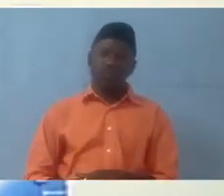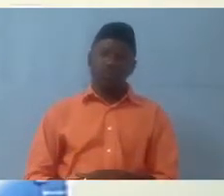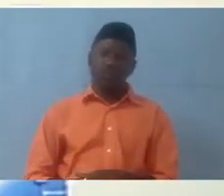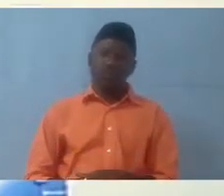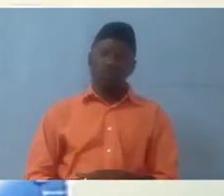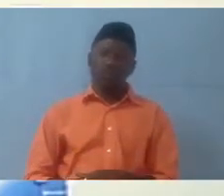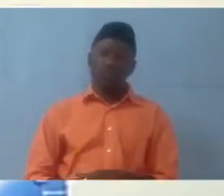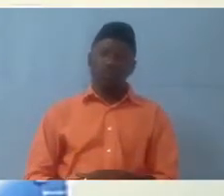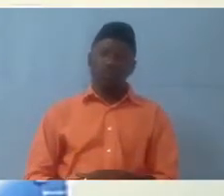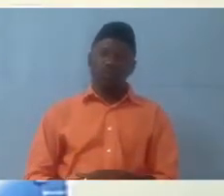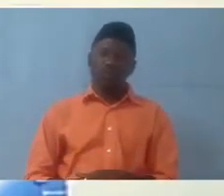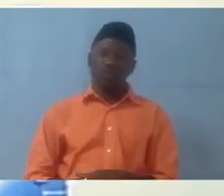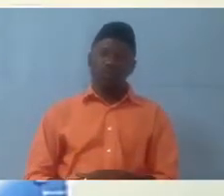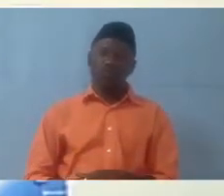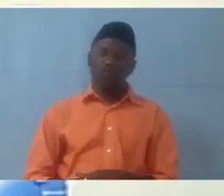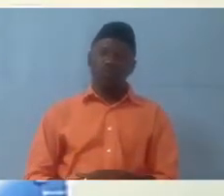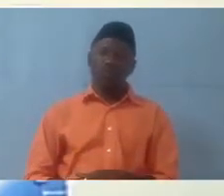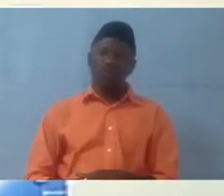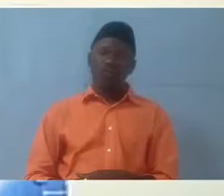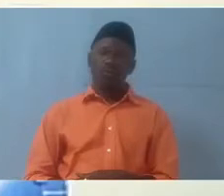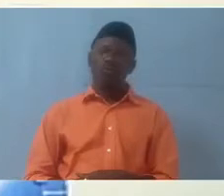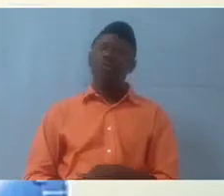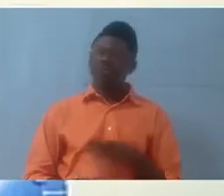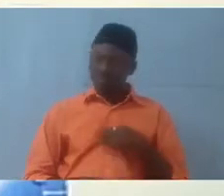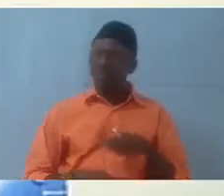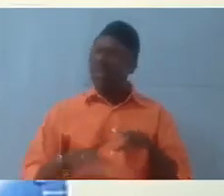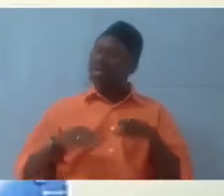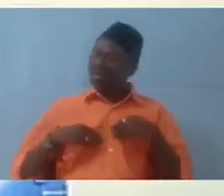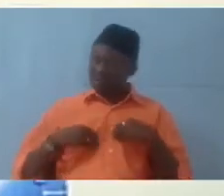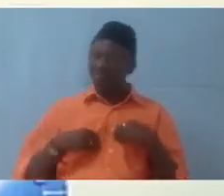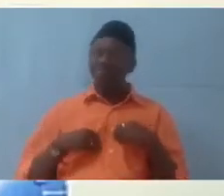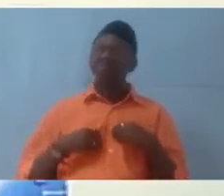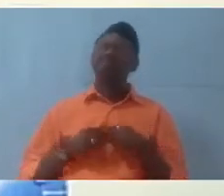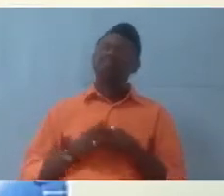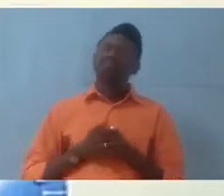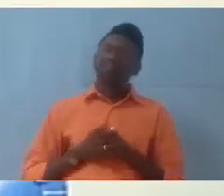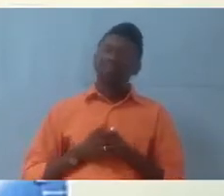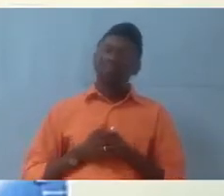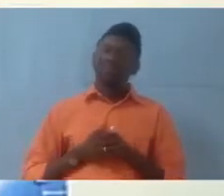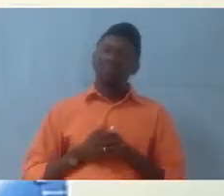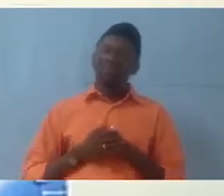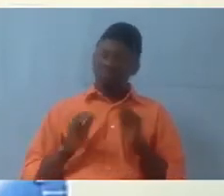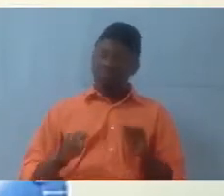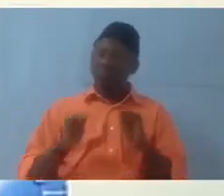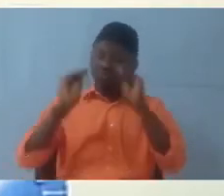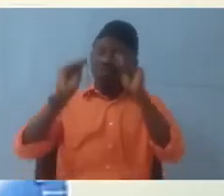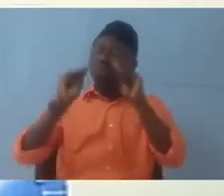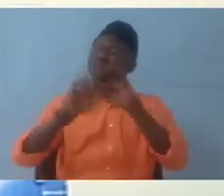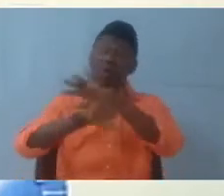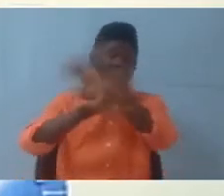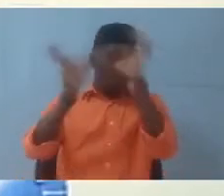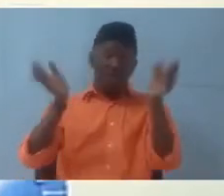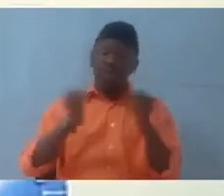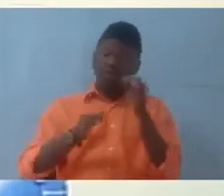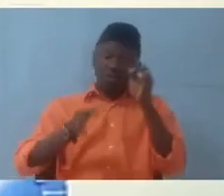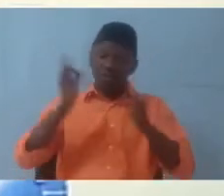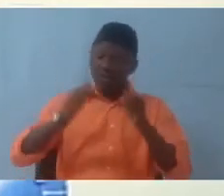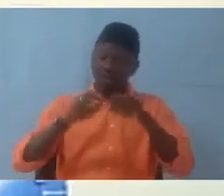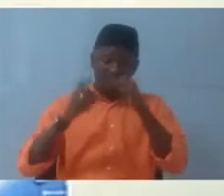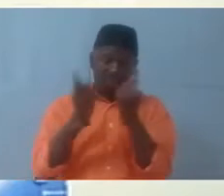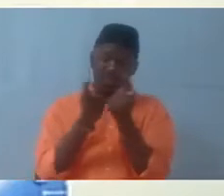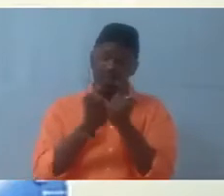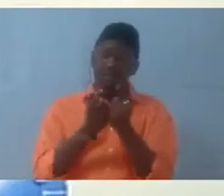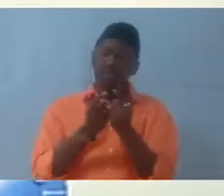ko. So I adhere to the instruction. Ma deg ndigal lolou. Adjourn all the cases. Ma dal di dak nak jotay yoy